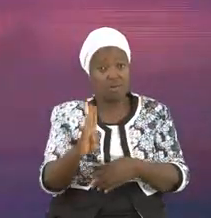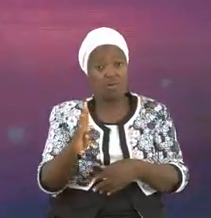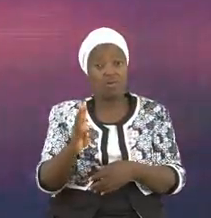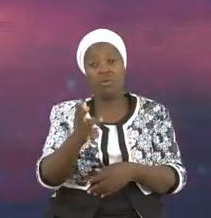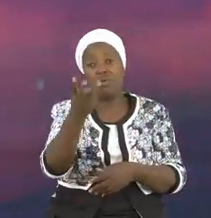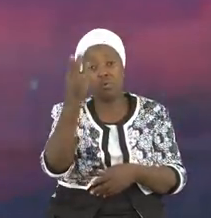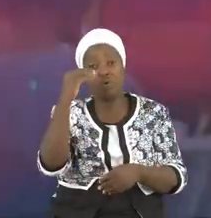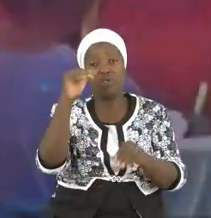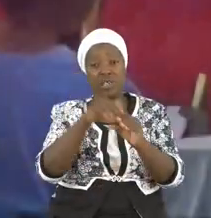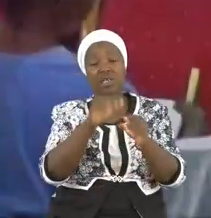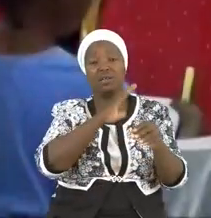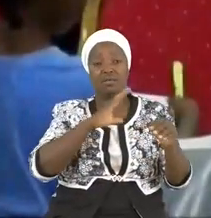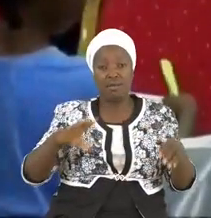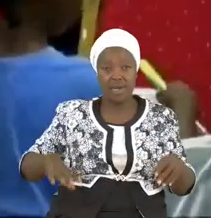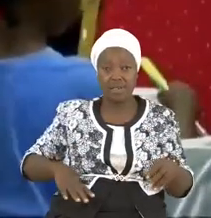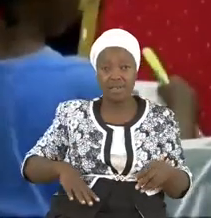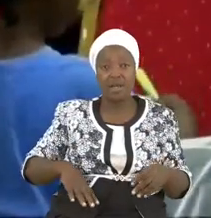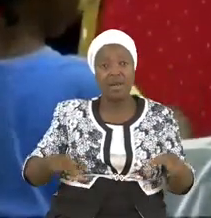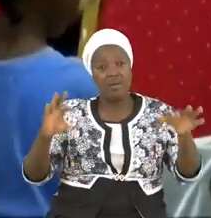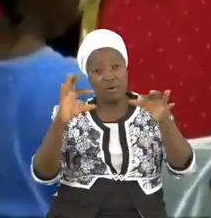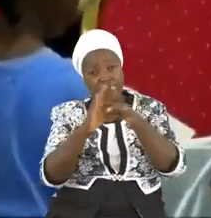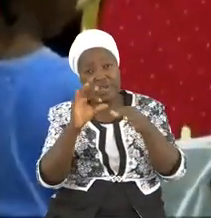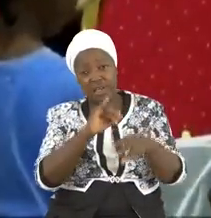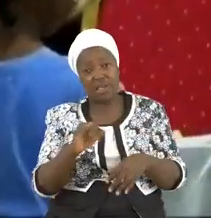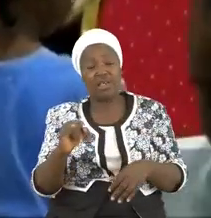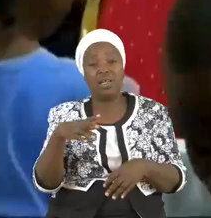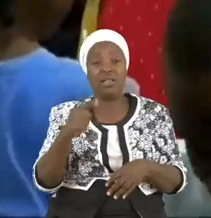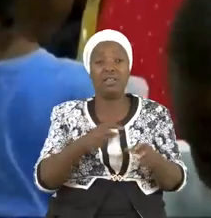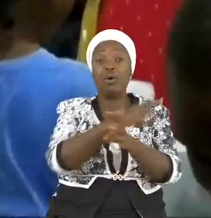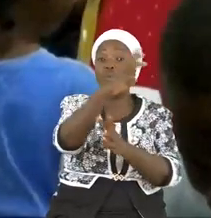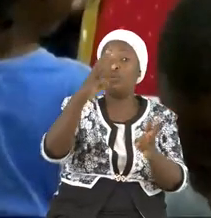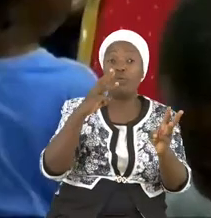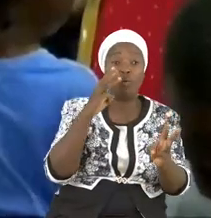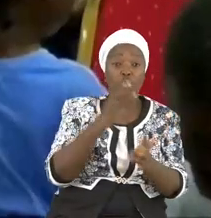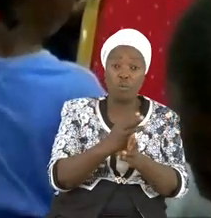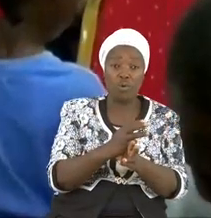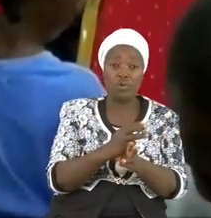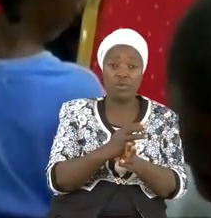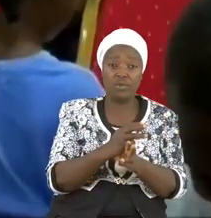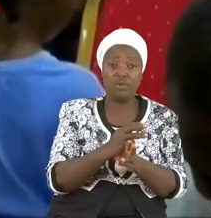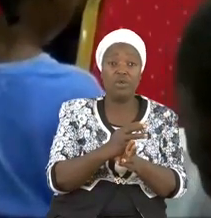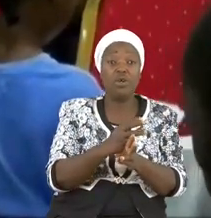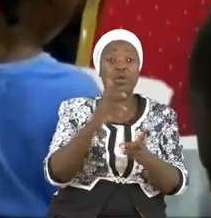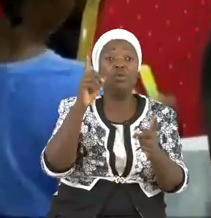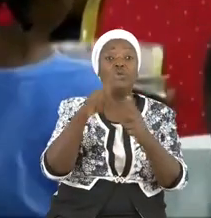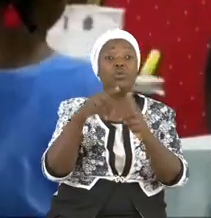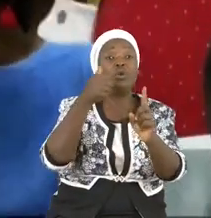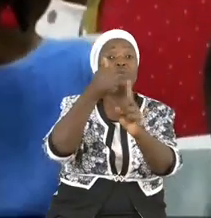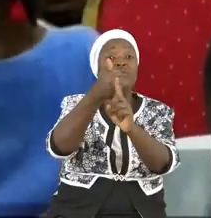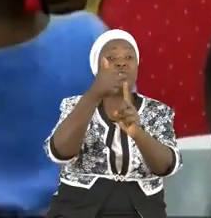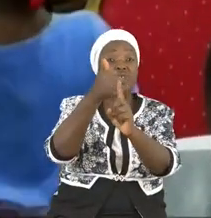Christ, reconciling the world unto himself,